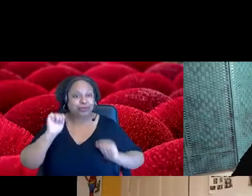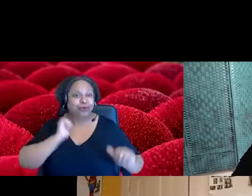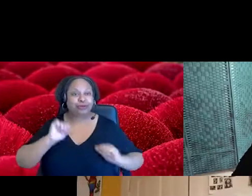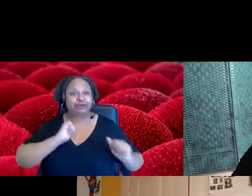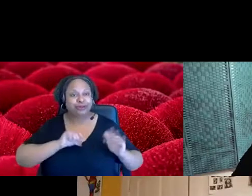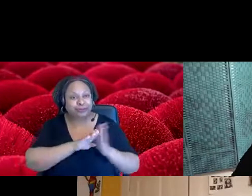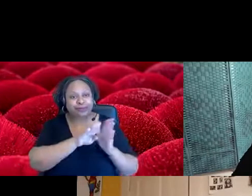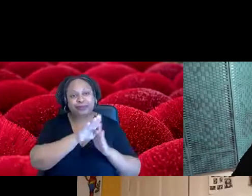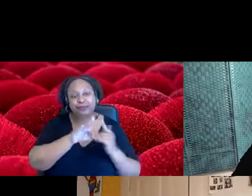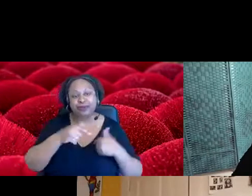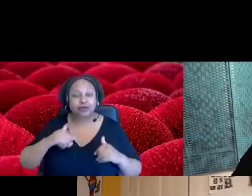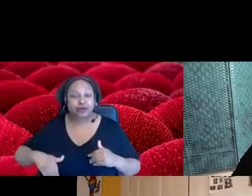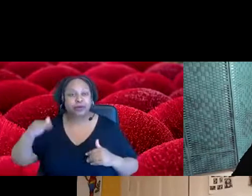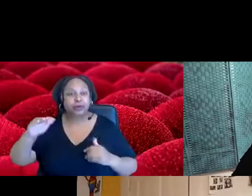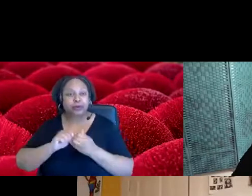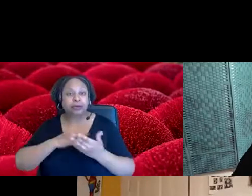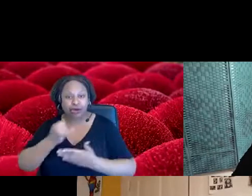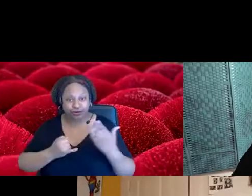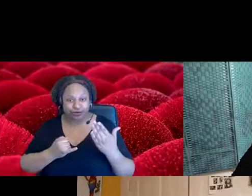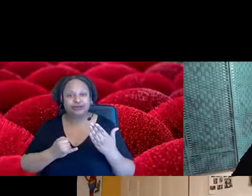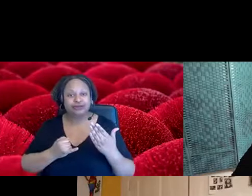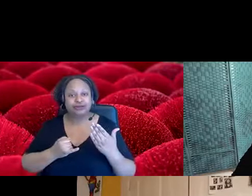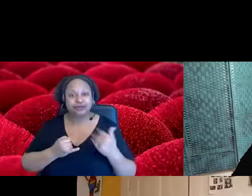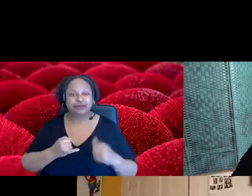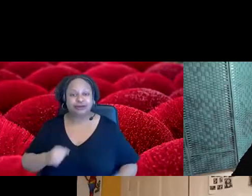I've grown up with my art, and